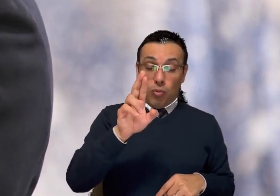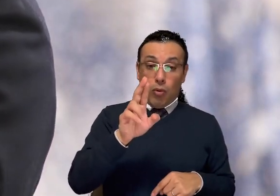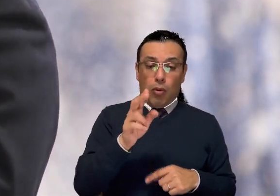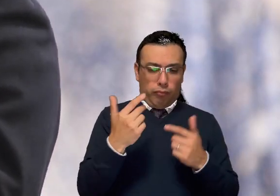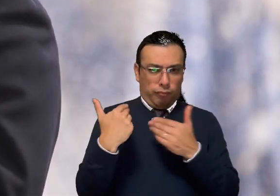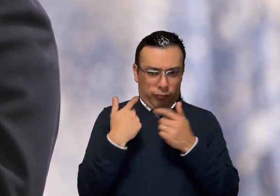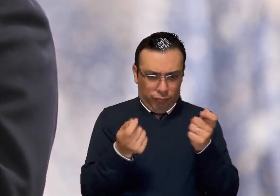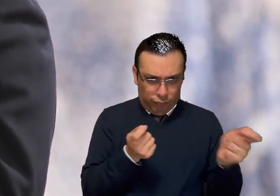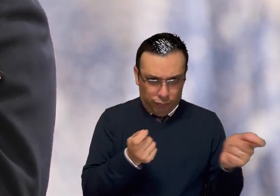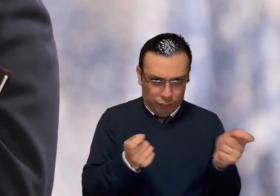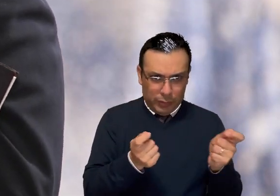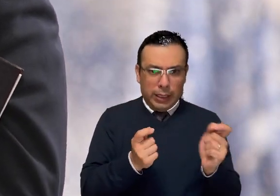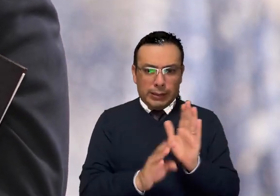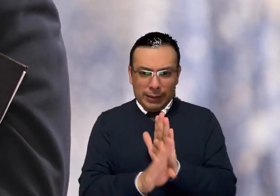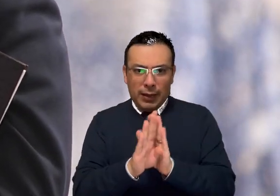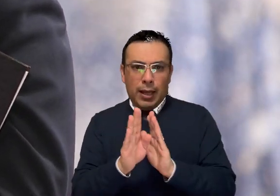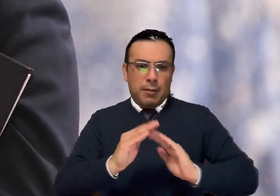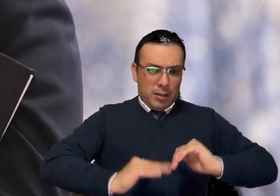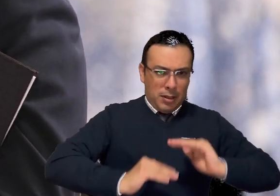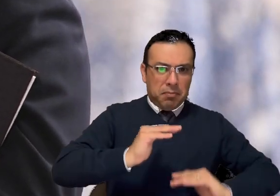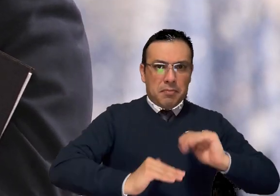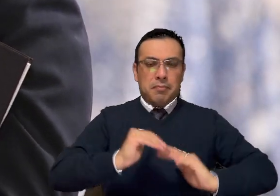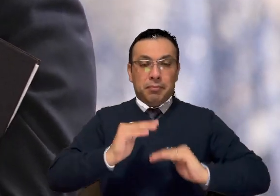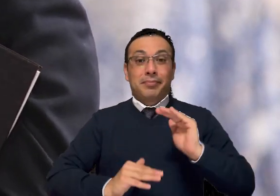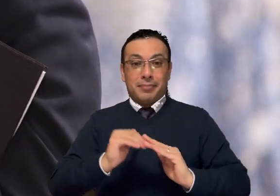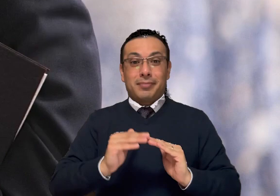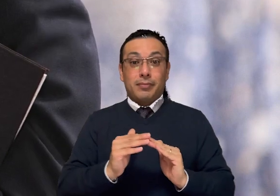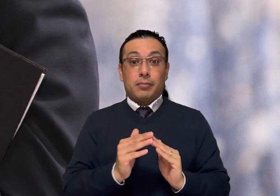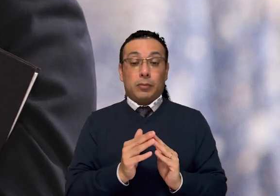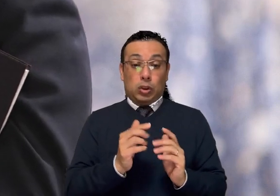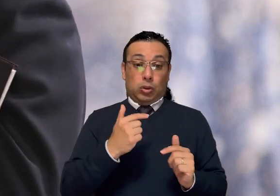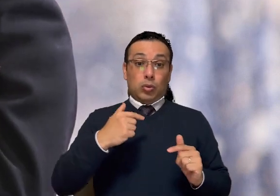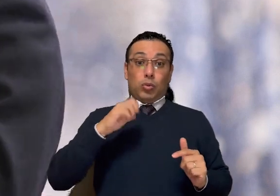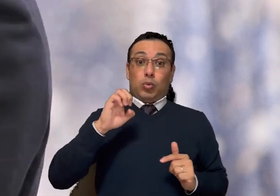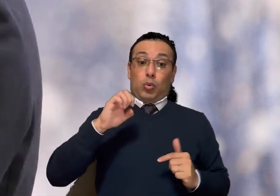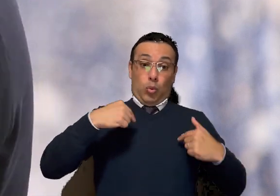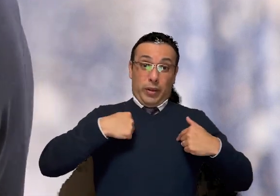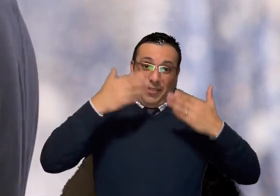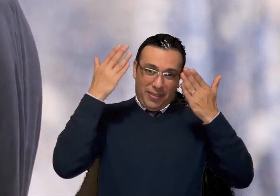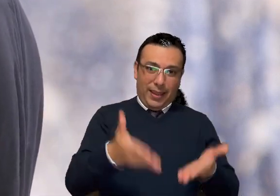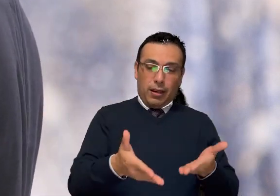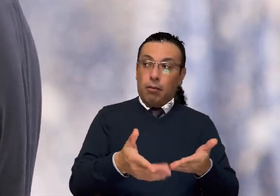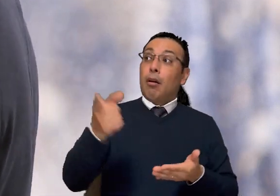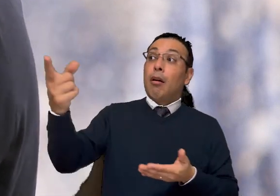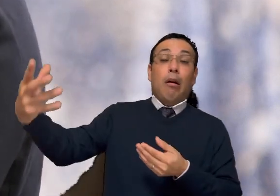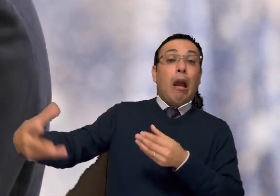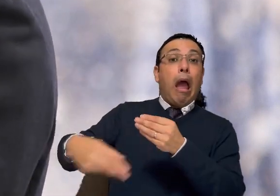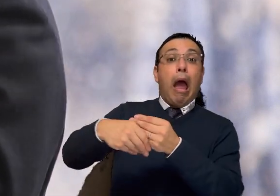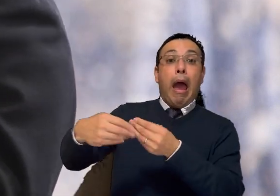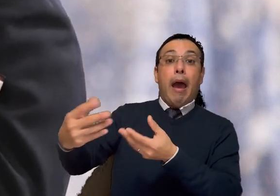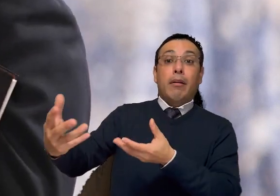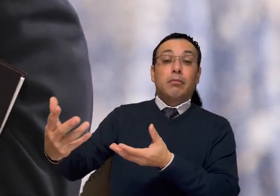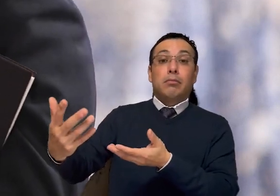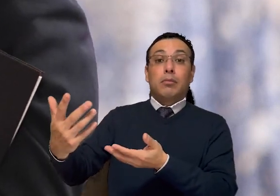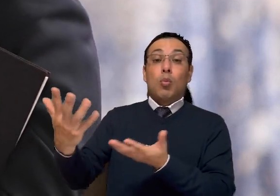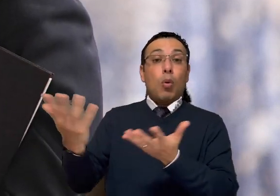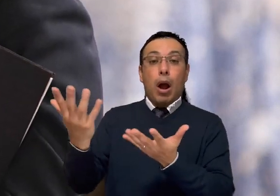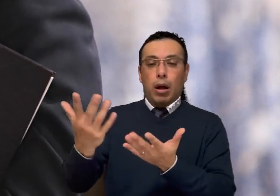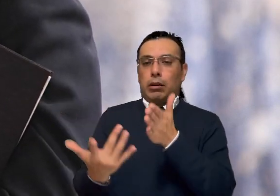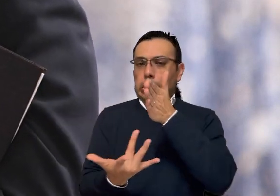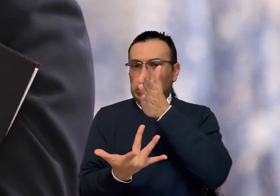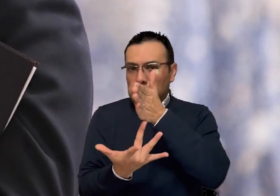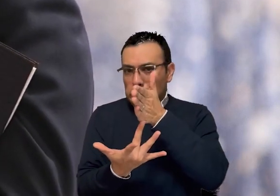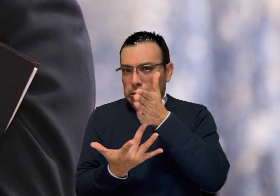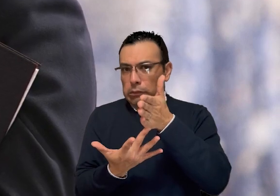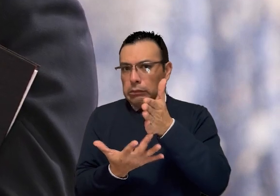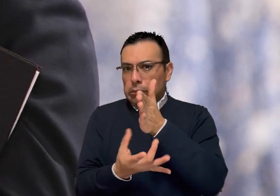the development, construction, and operations of the project, so we're fully there. What BP brings to the project is technical